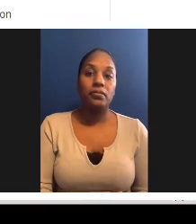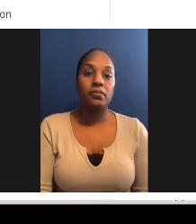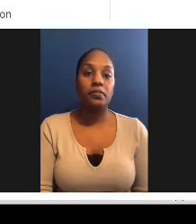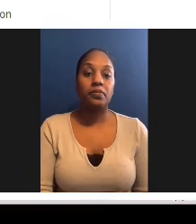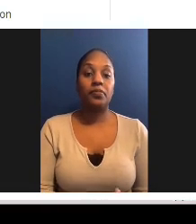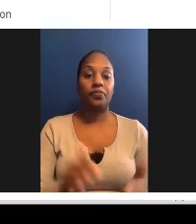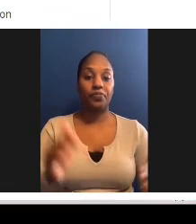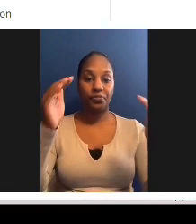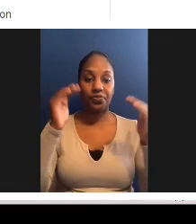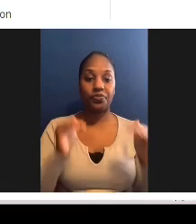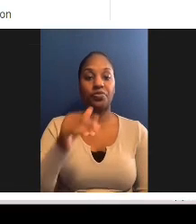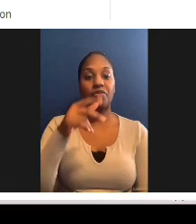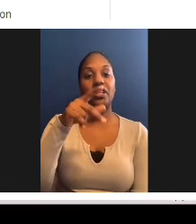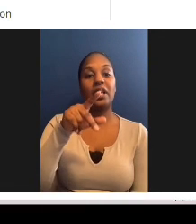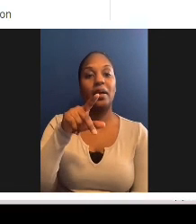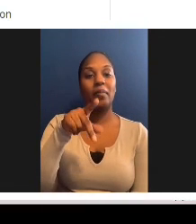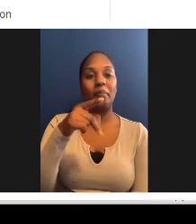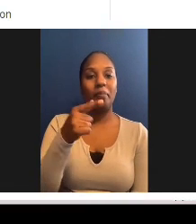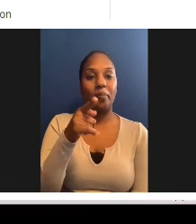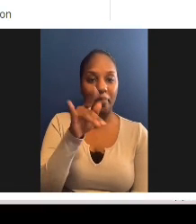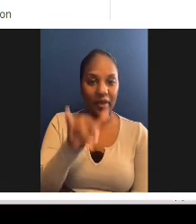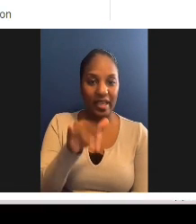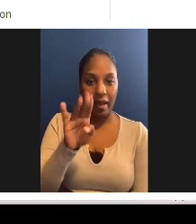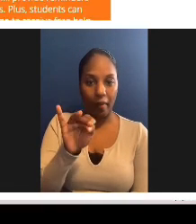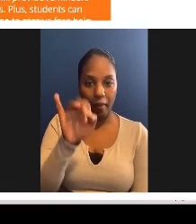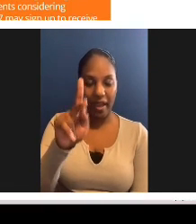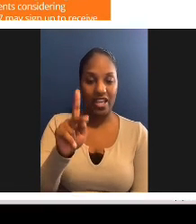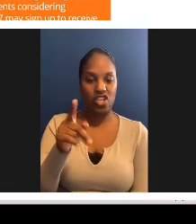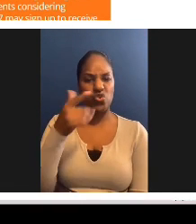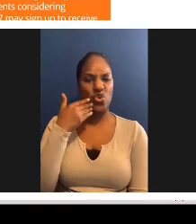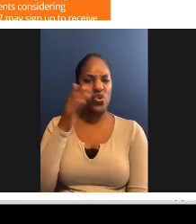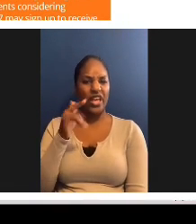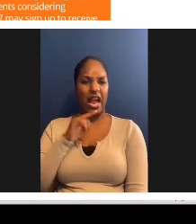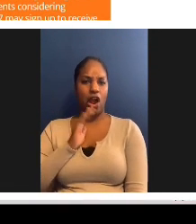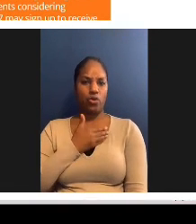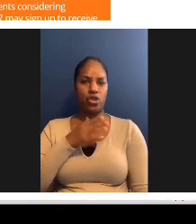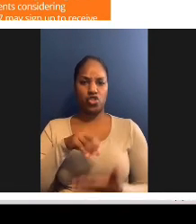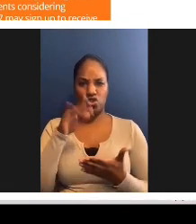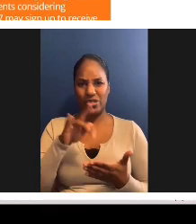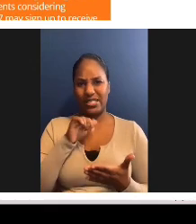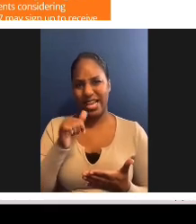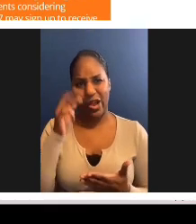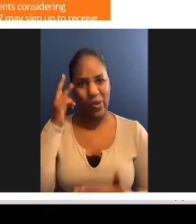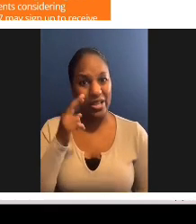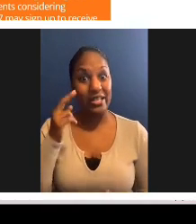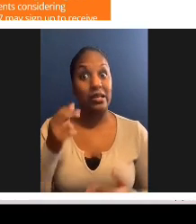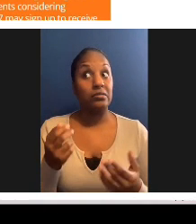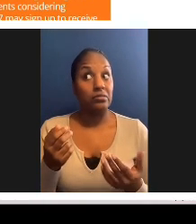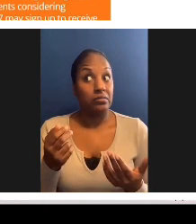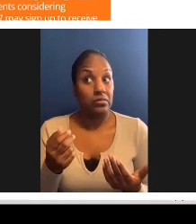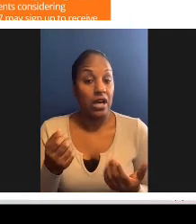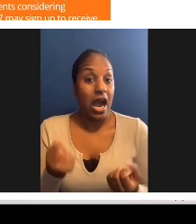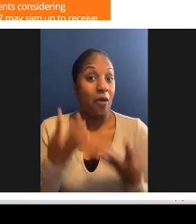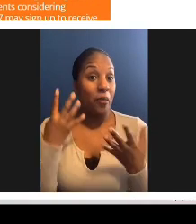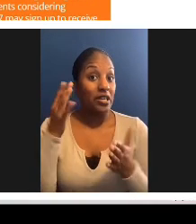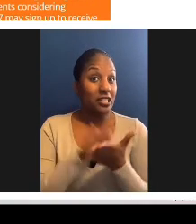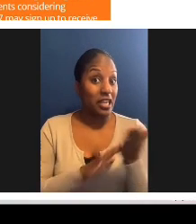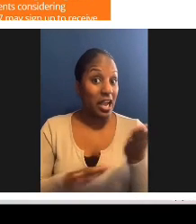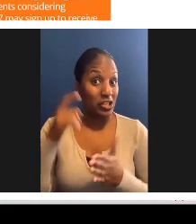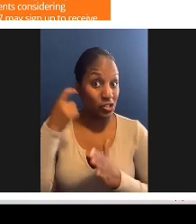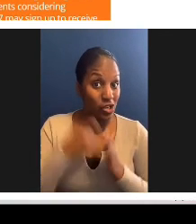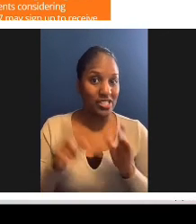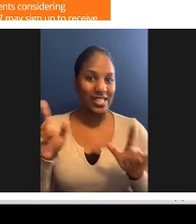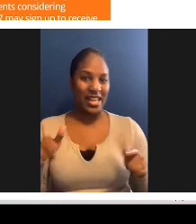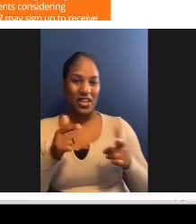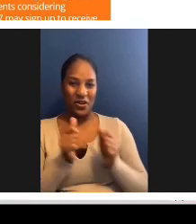Next, we have the piggy bank here. Our students probably don't realize exactly how much college costs. They've lived with